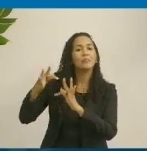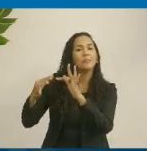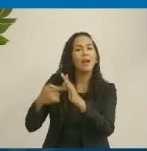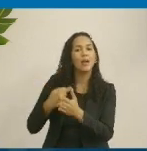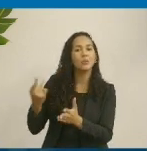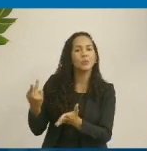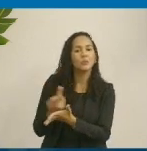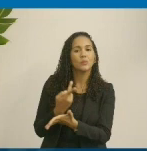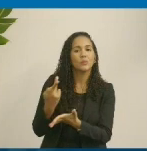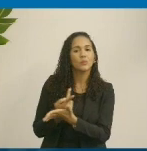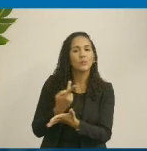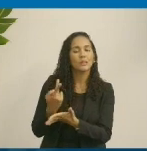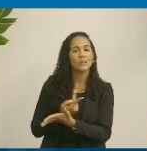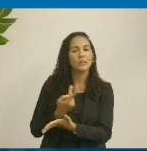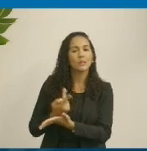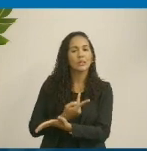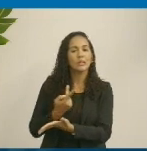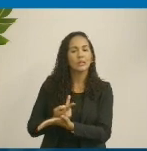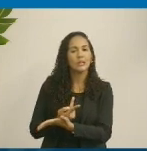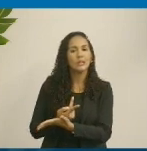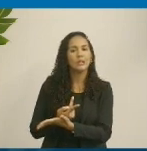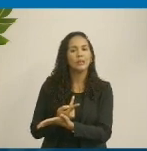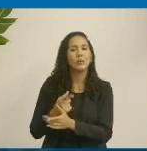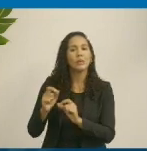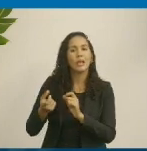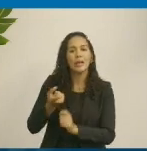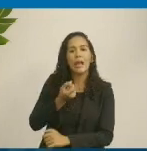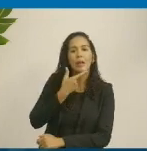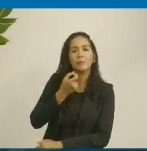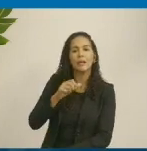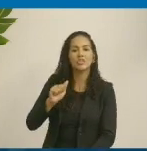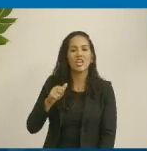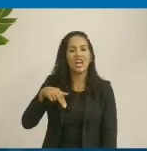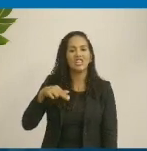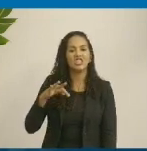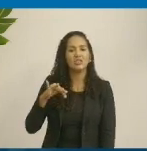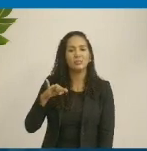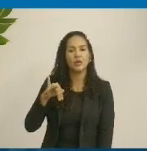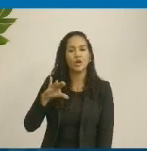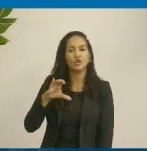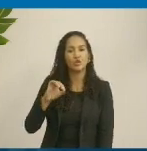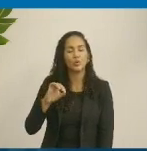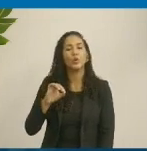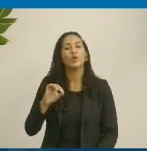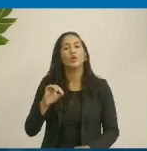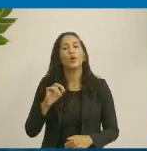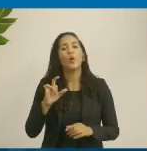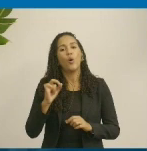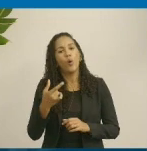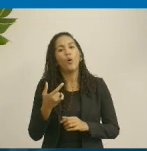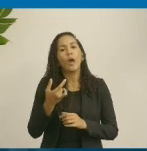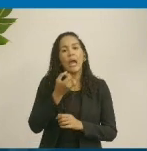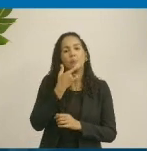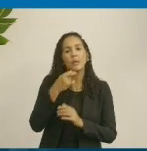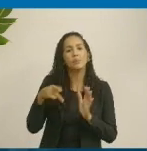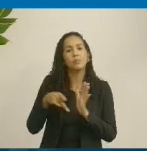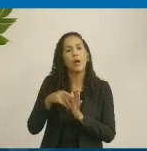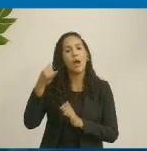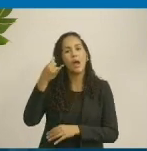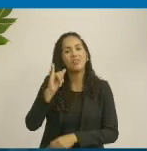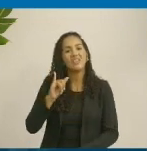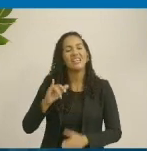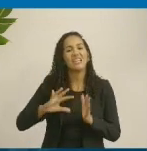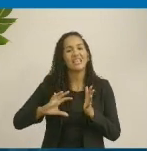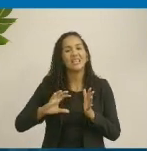antibacterial drug, and therefore it has been developed, has developed antimicrobial resistance. No vaccines